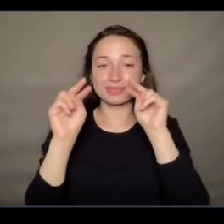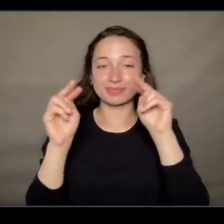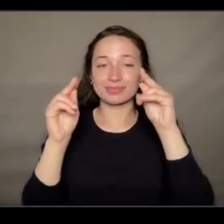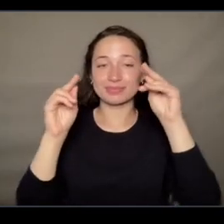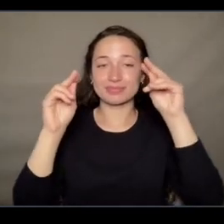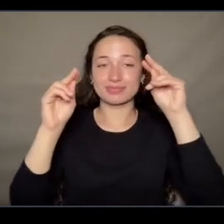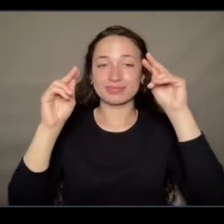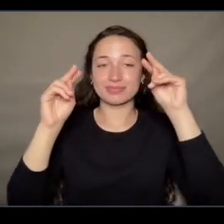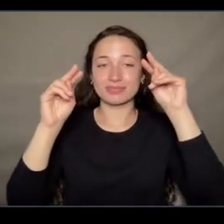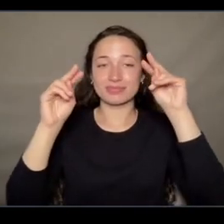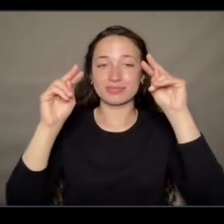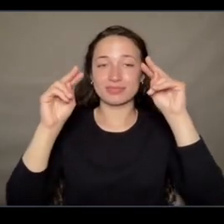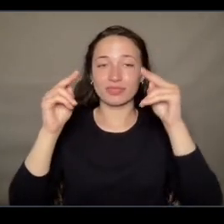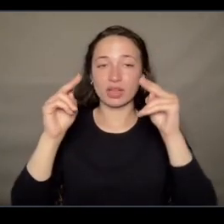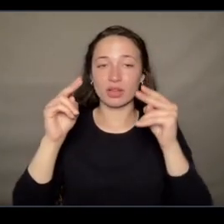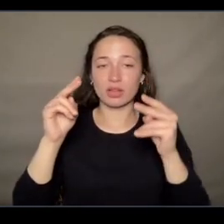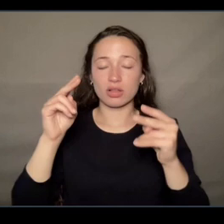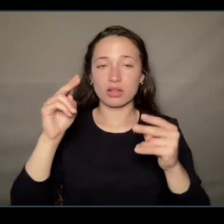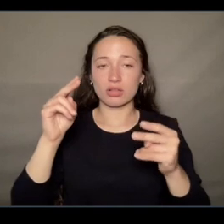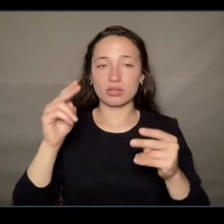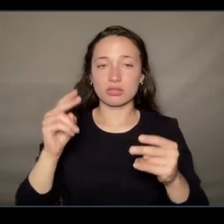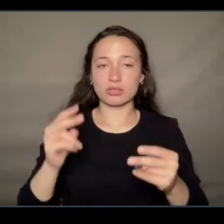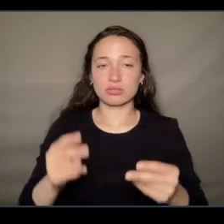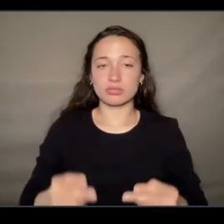blessing, fell.